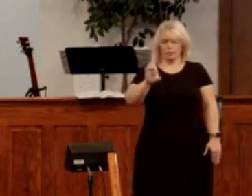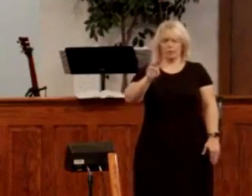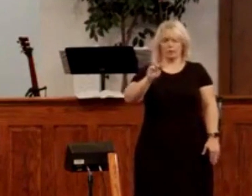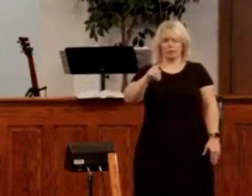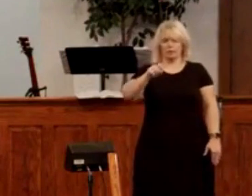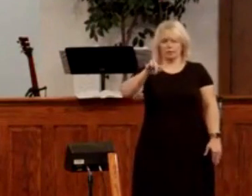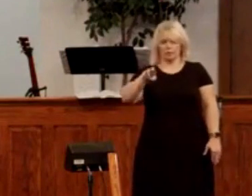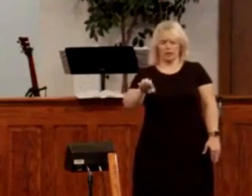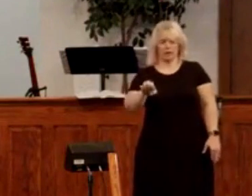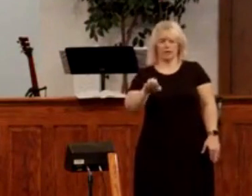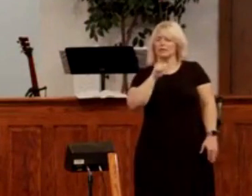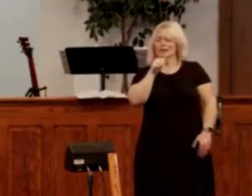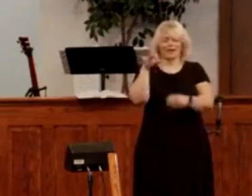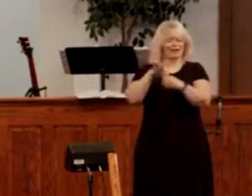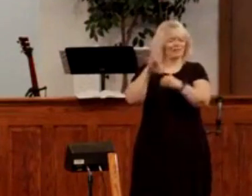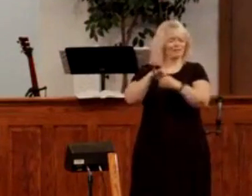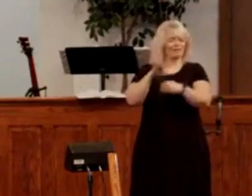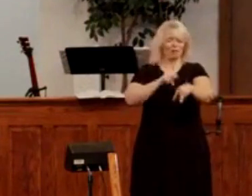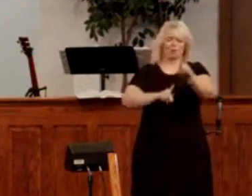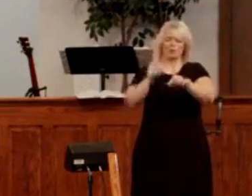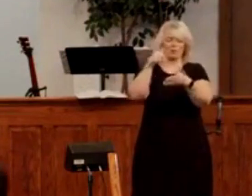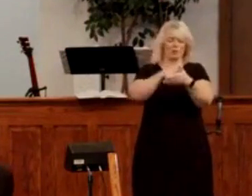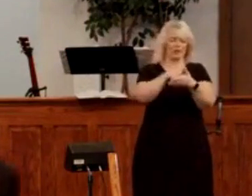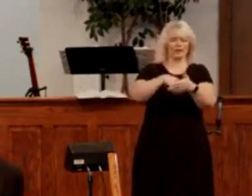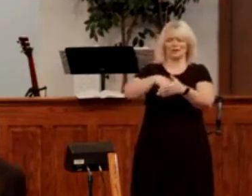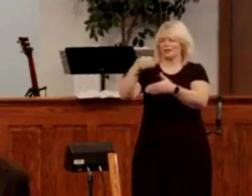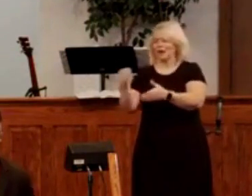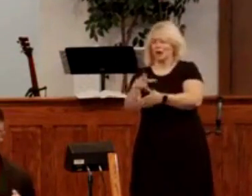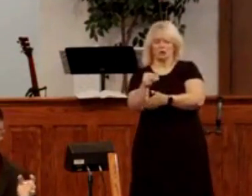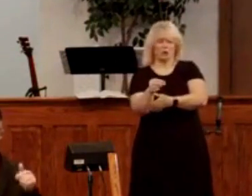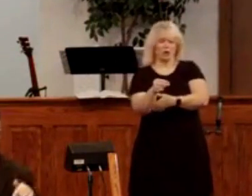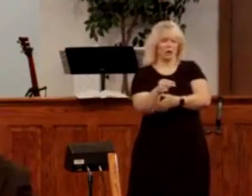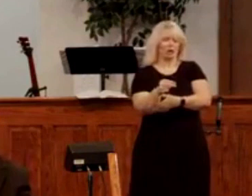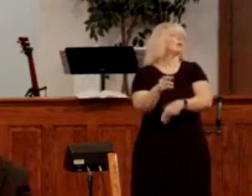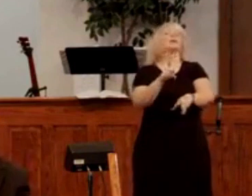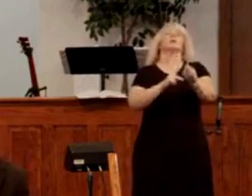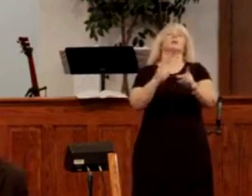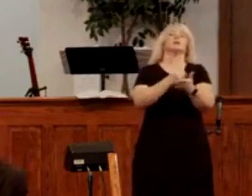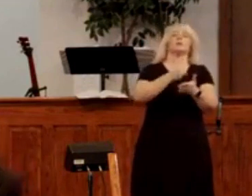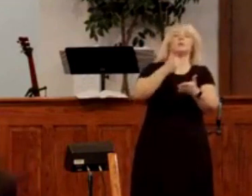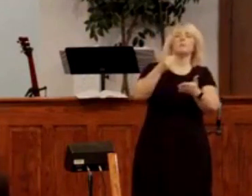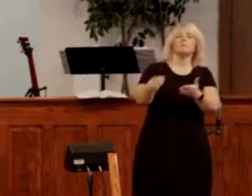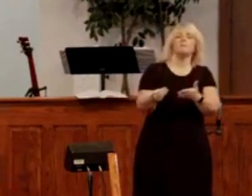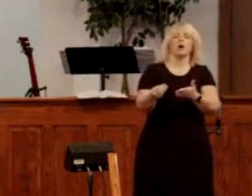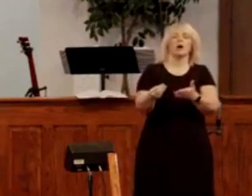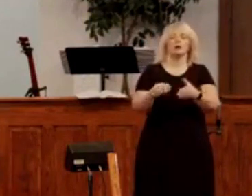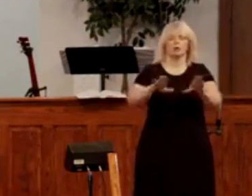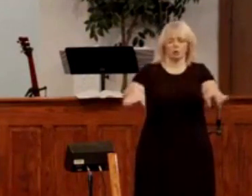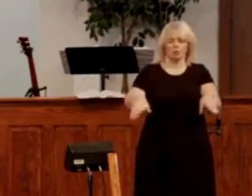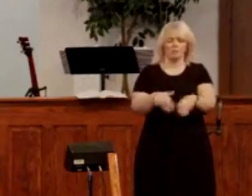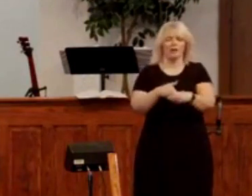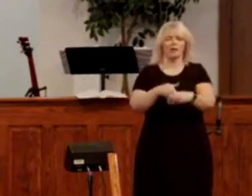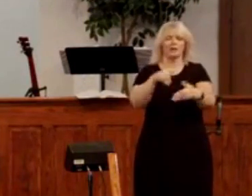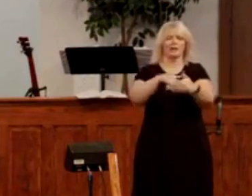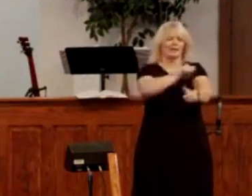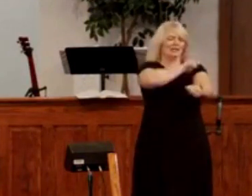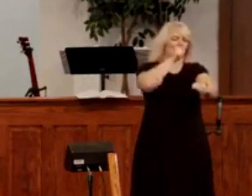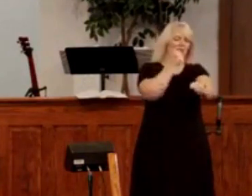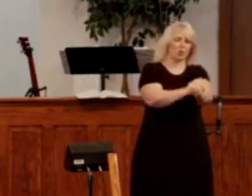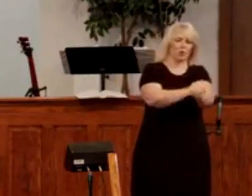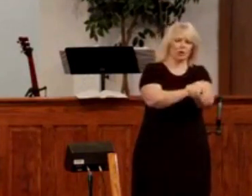chance to vote their people in and vote their people out? Absolutely not. People bought their way into authority, or they married their way into